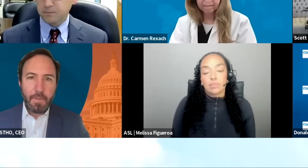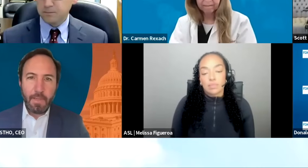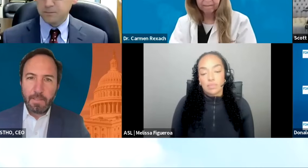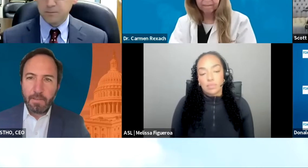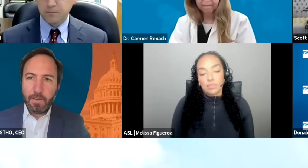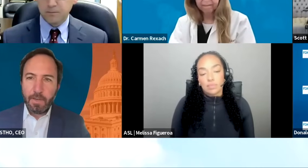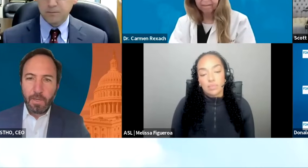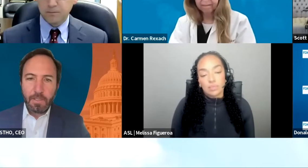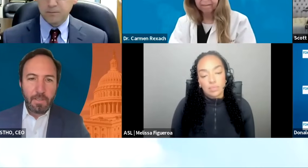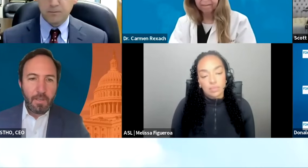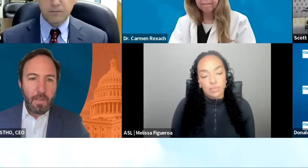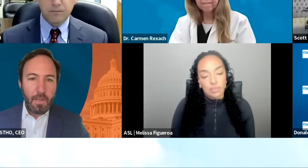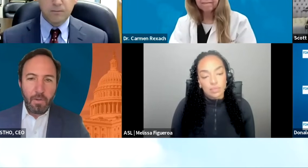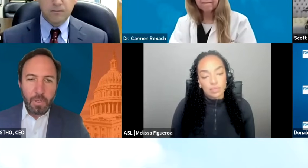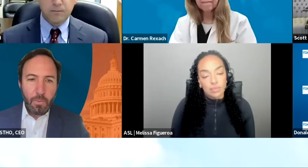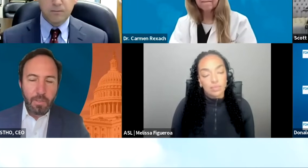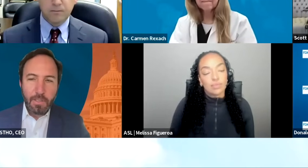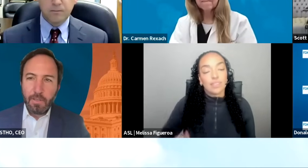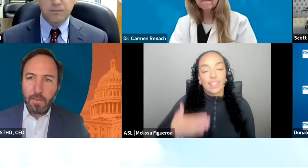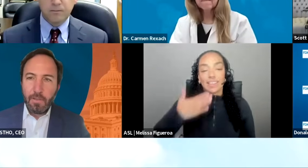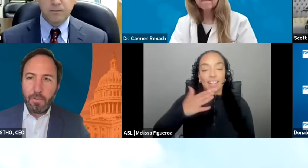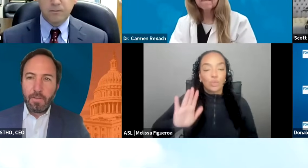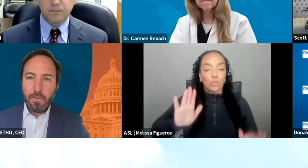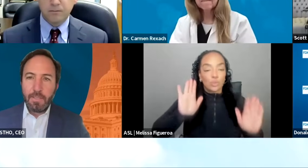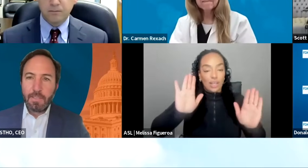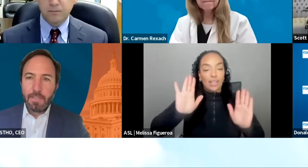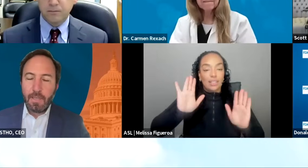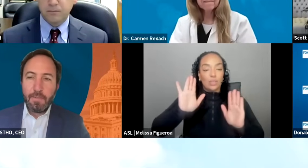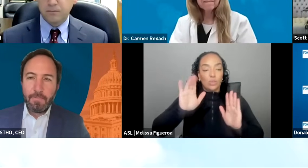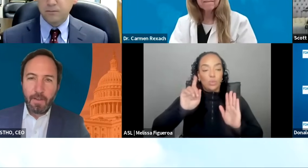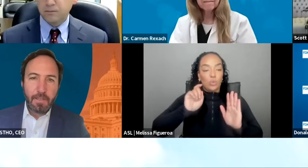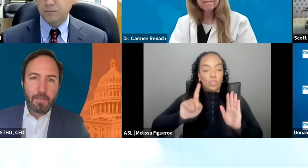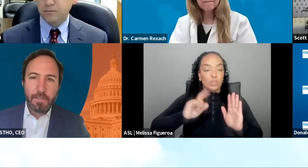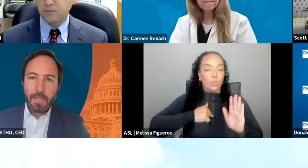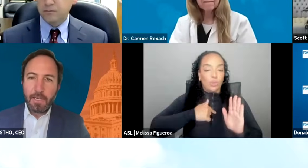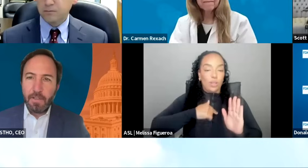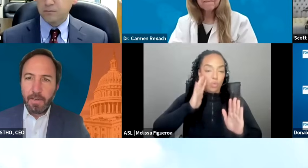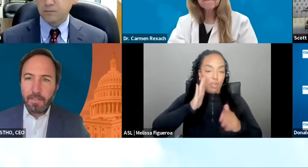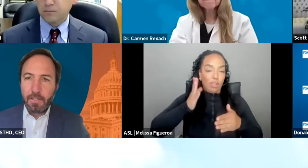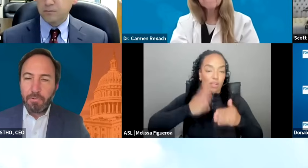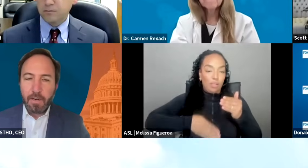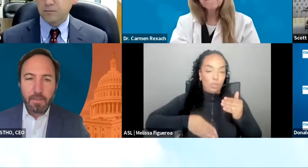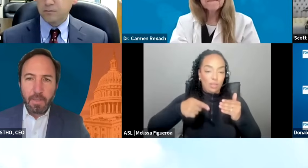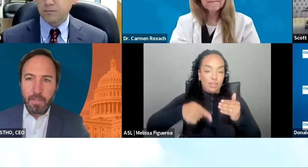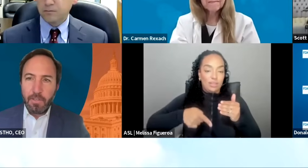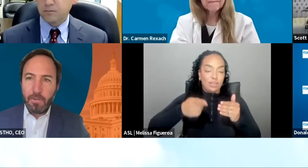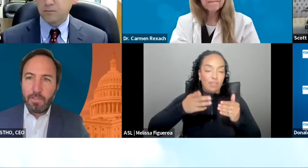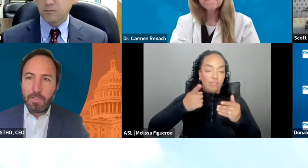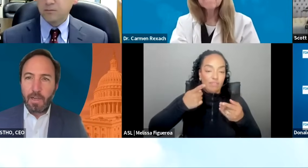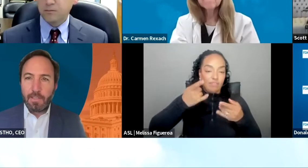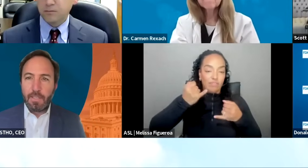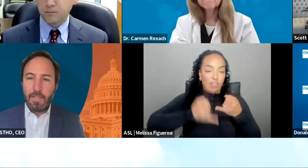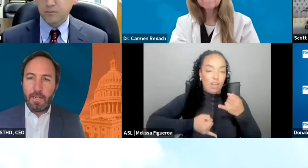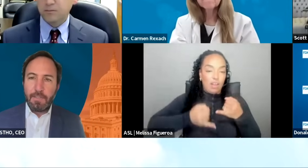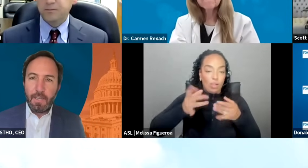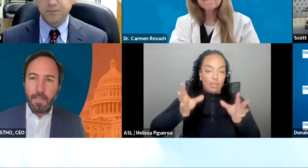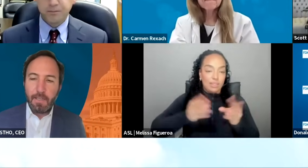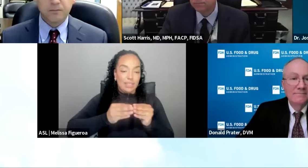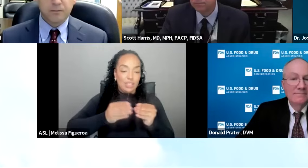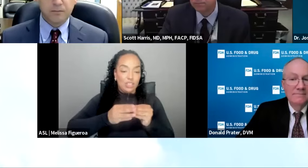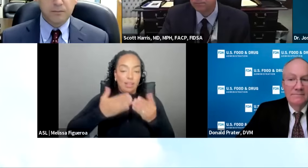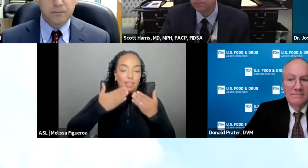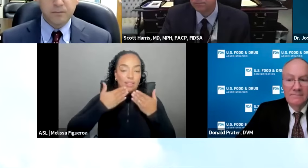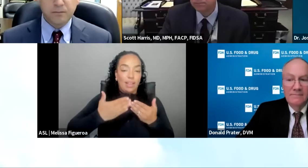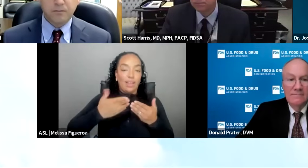Great, thanks. That's a great question. We will conclude this and final session there, Dr. Prater. Thank you and your colleagues at the